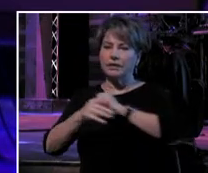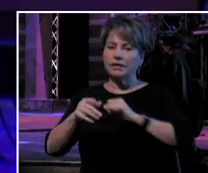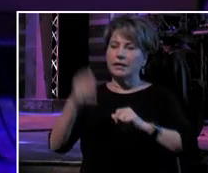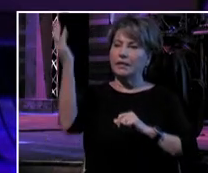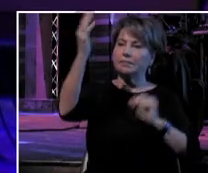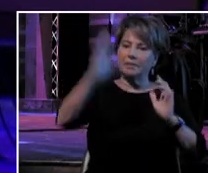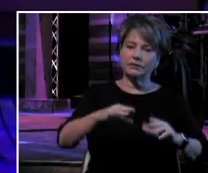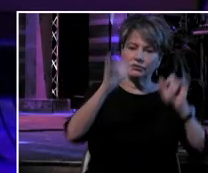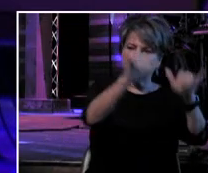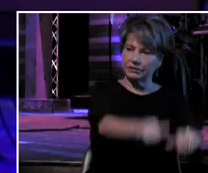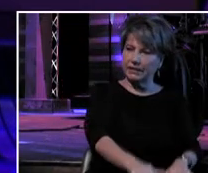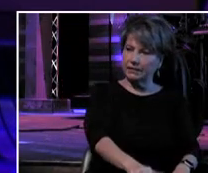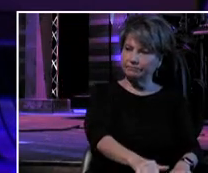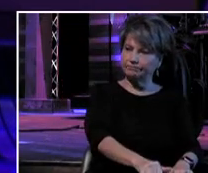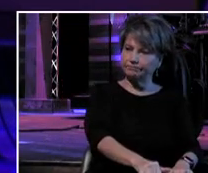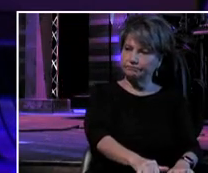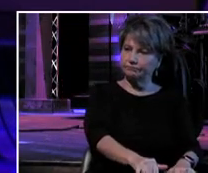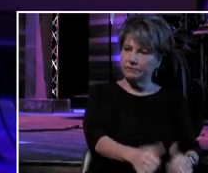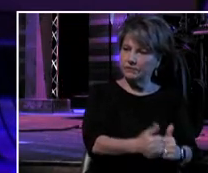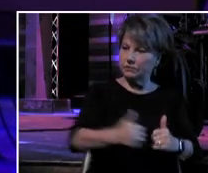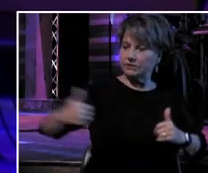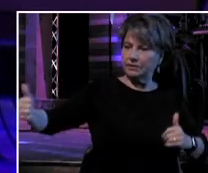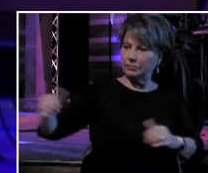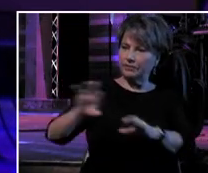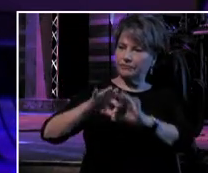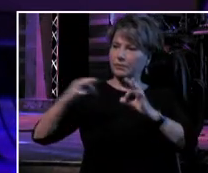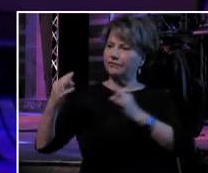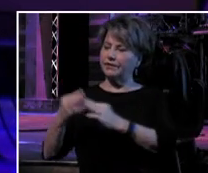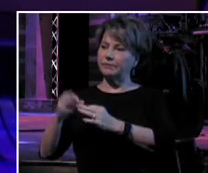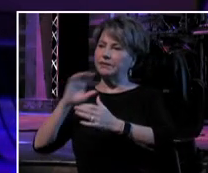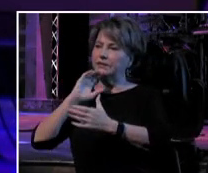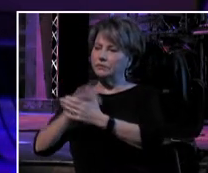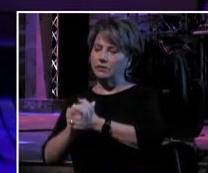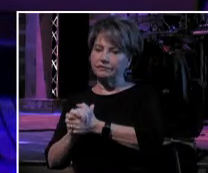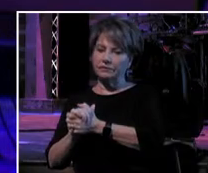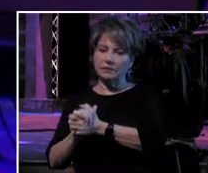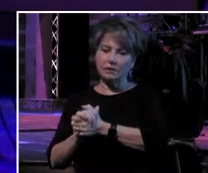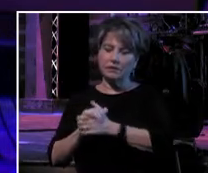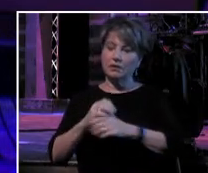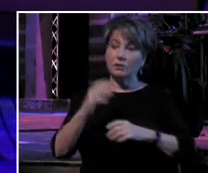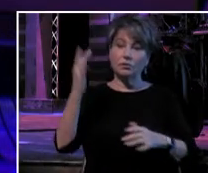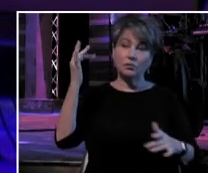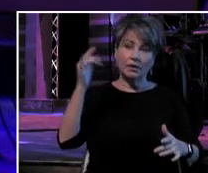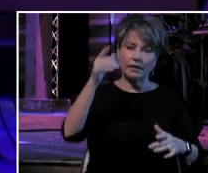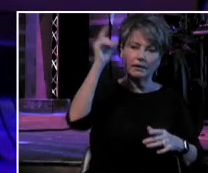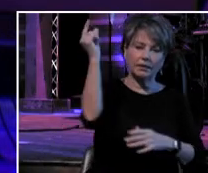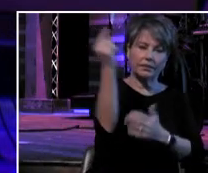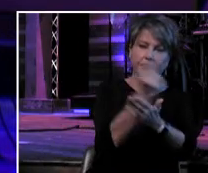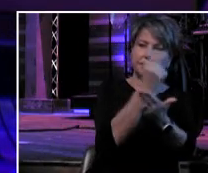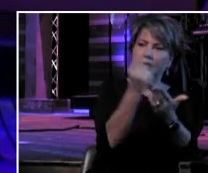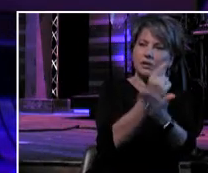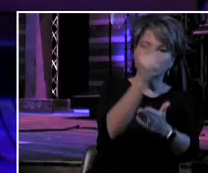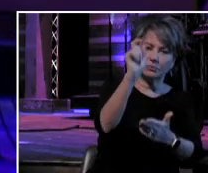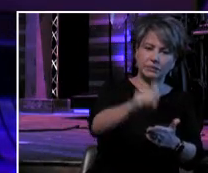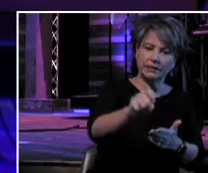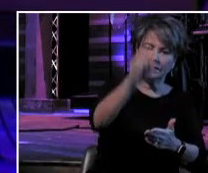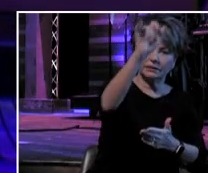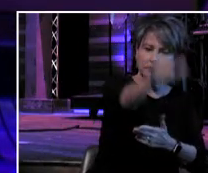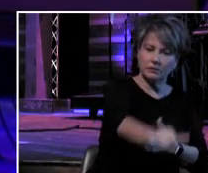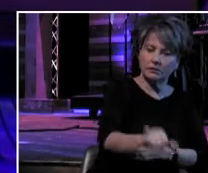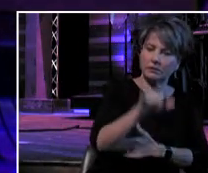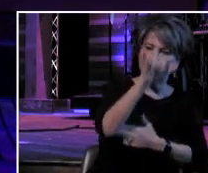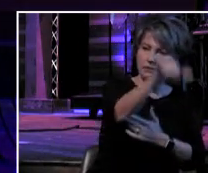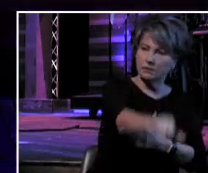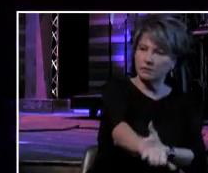felt that the gospel needed to be preached to his brothers and sisters in his country of Sierra Leone. And so he